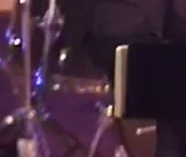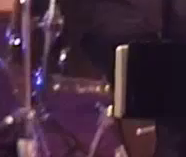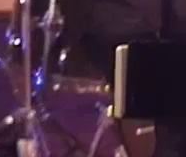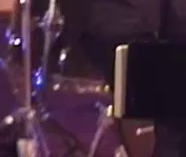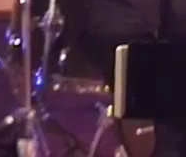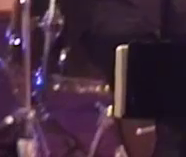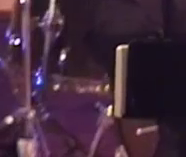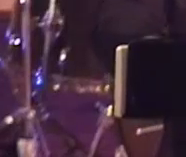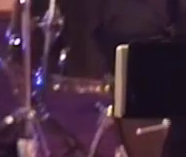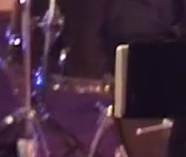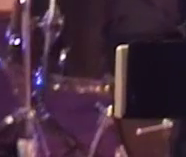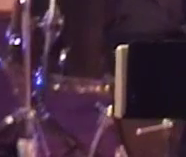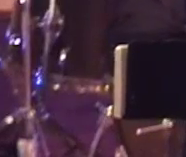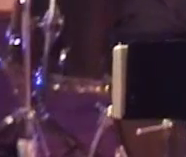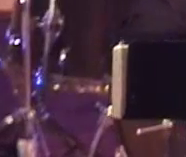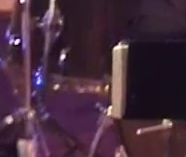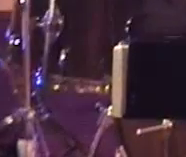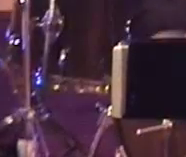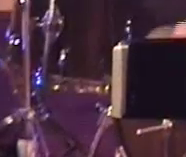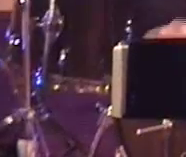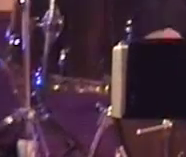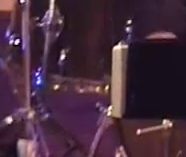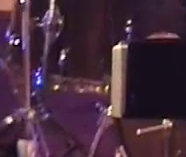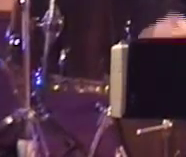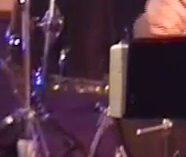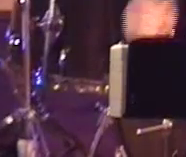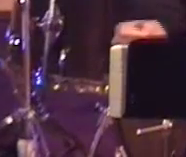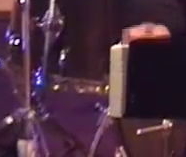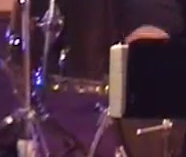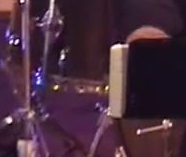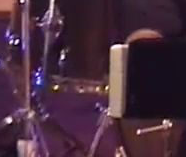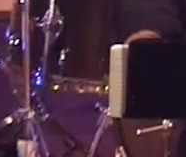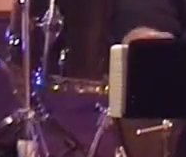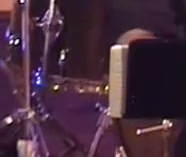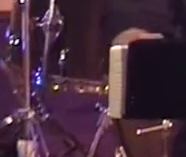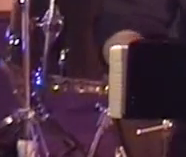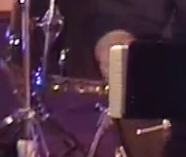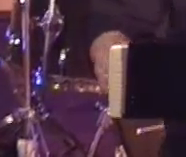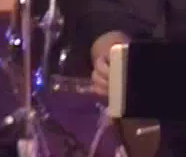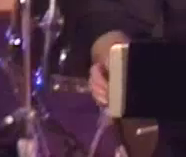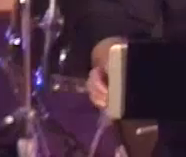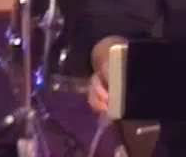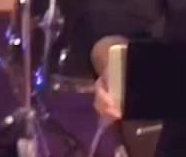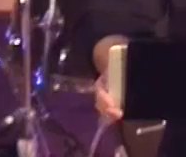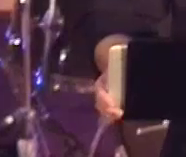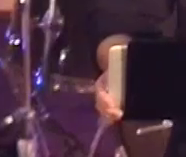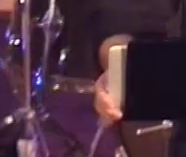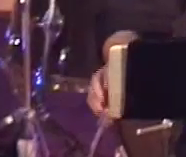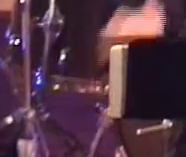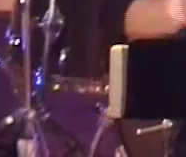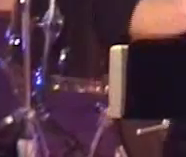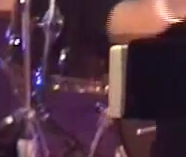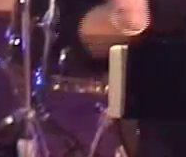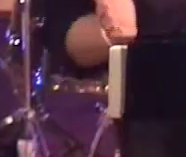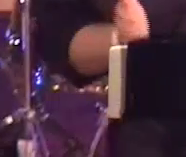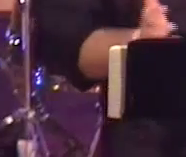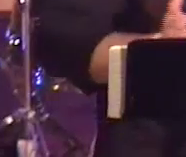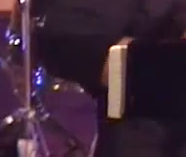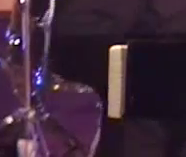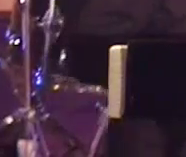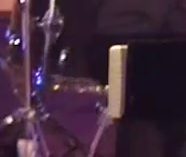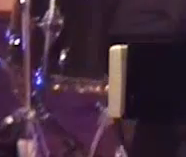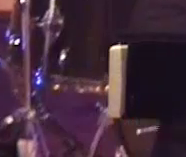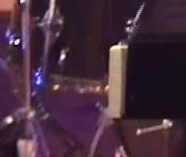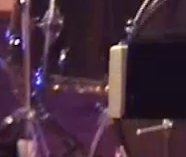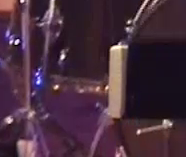feel. Or you will limit your worship based on whether or not you like the type of music being played. We've all sat on different